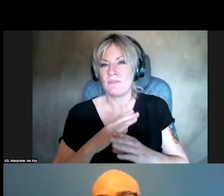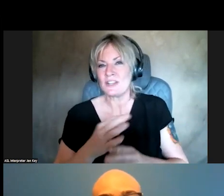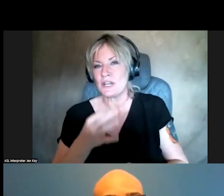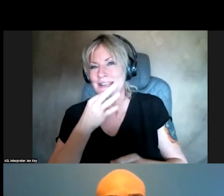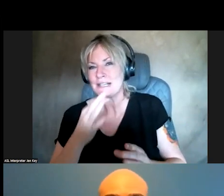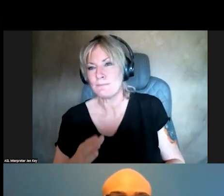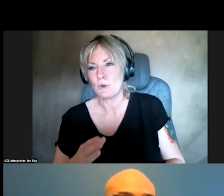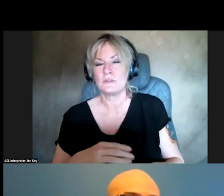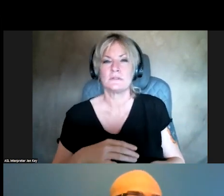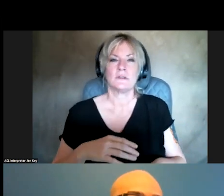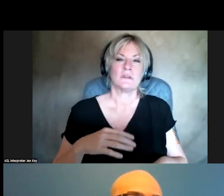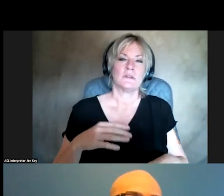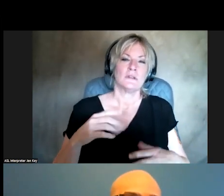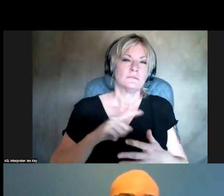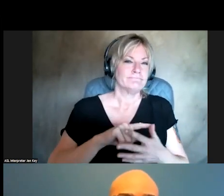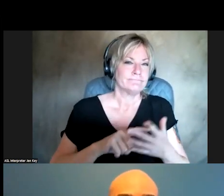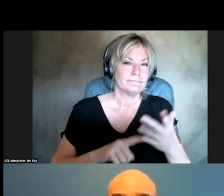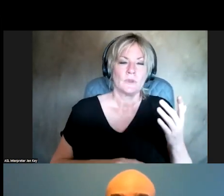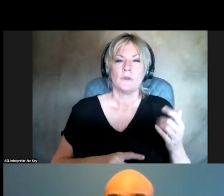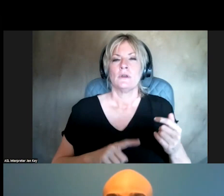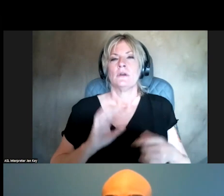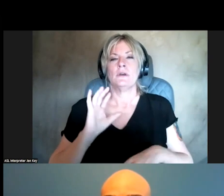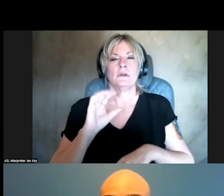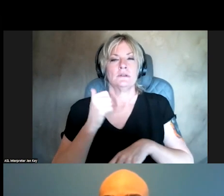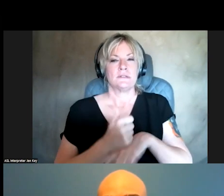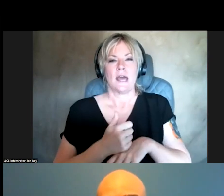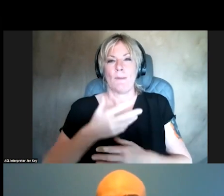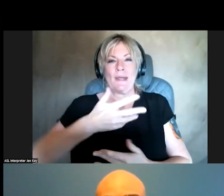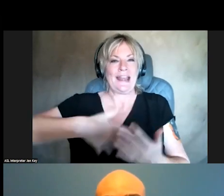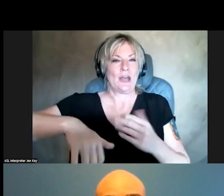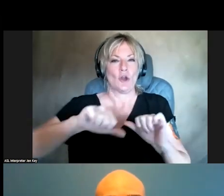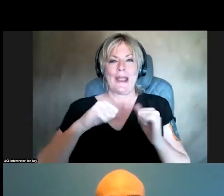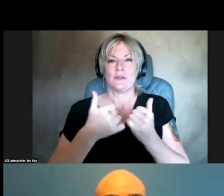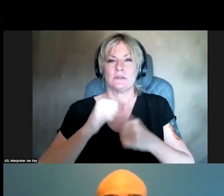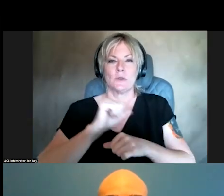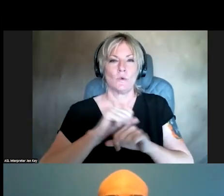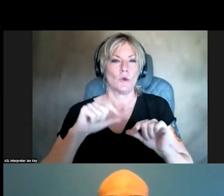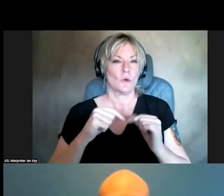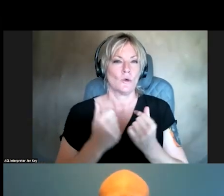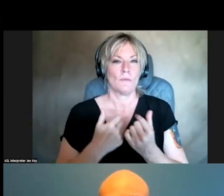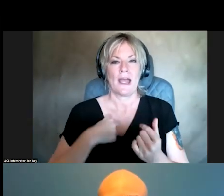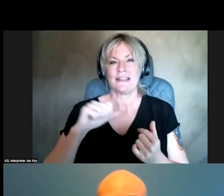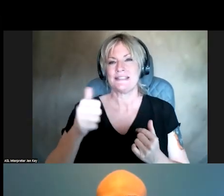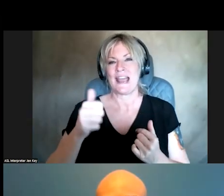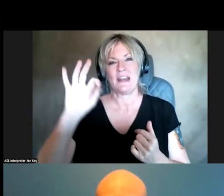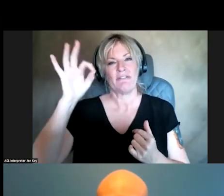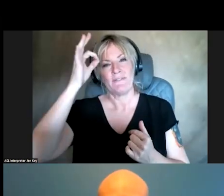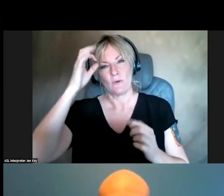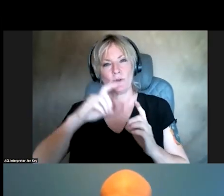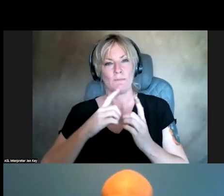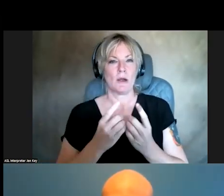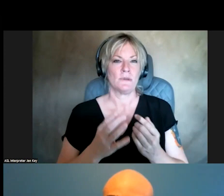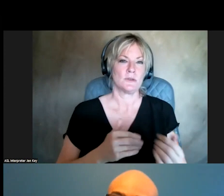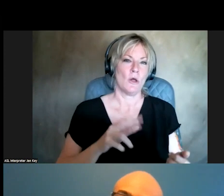Action Alliance XCOM. We set up an interagency working group that had 10 federal departments and almost 30